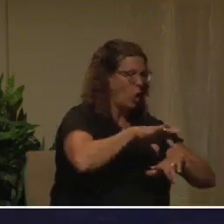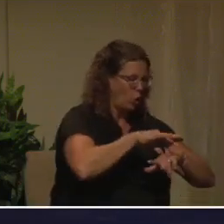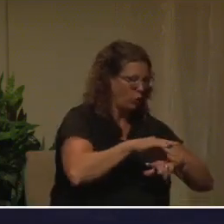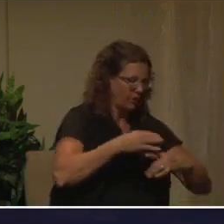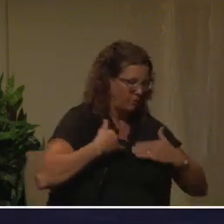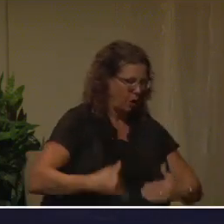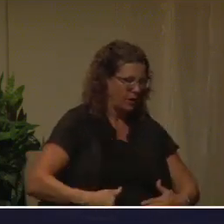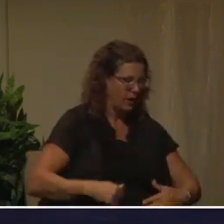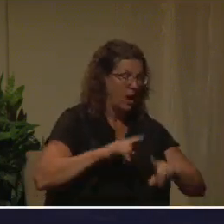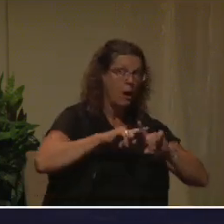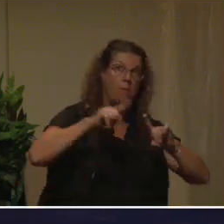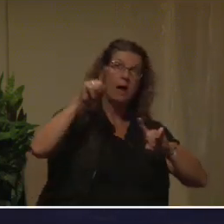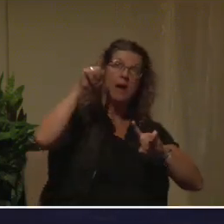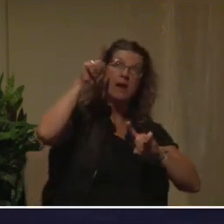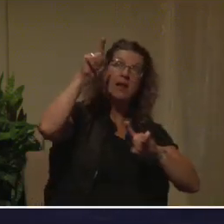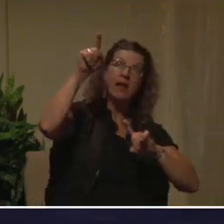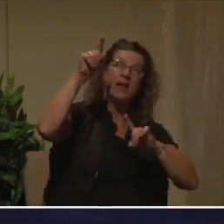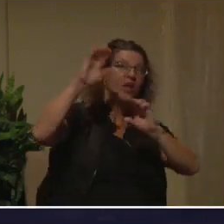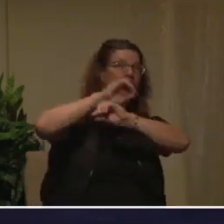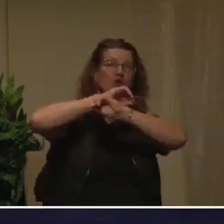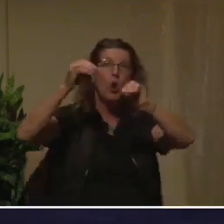When the perishable has clothed,